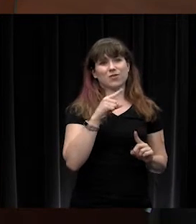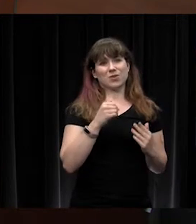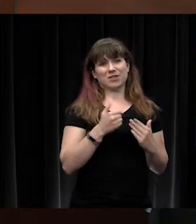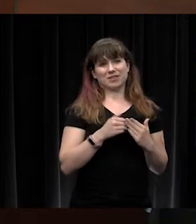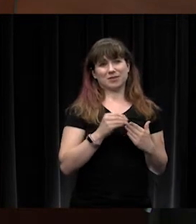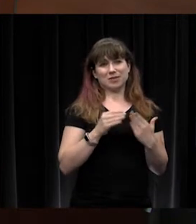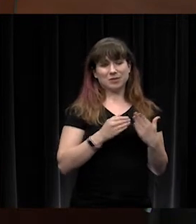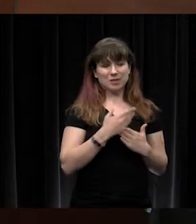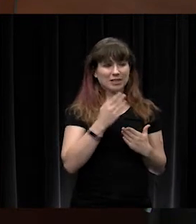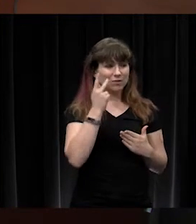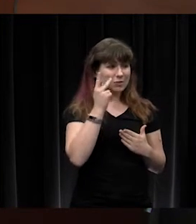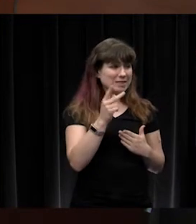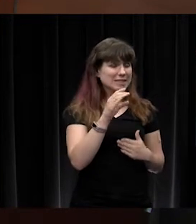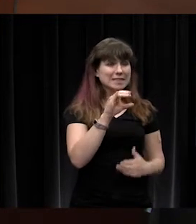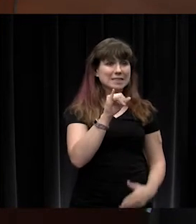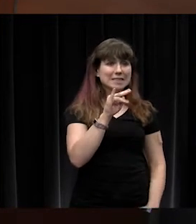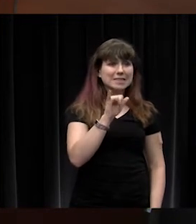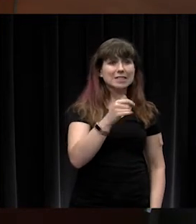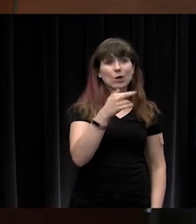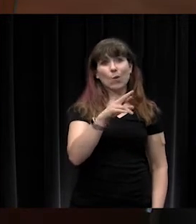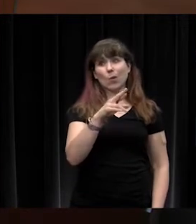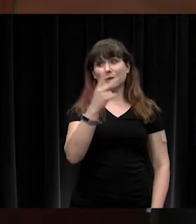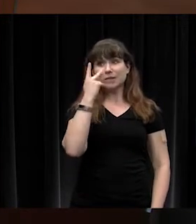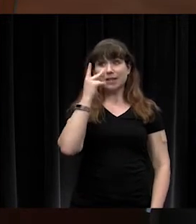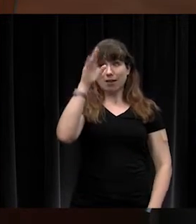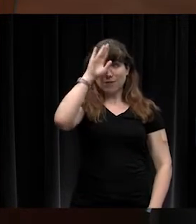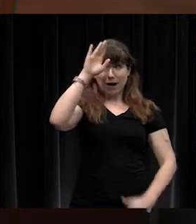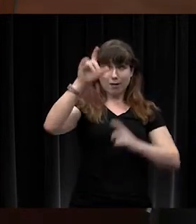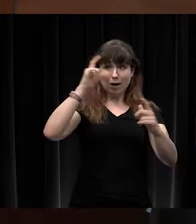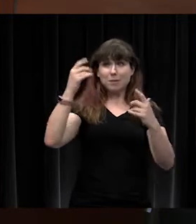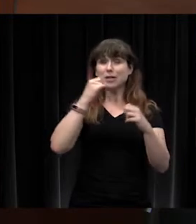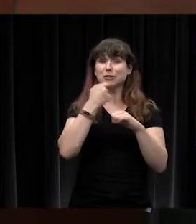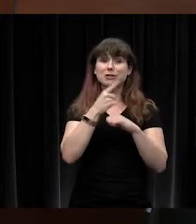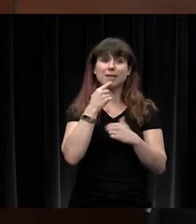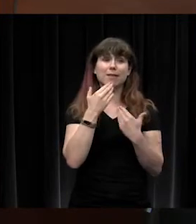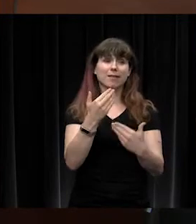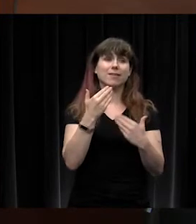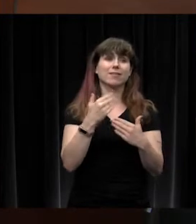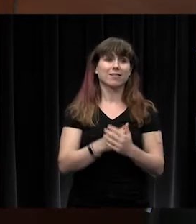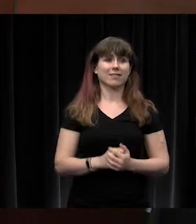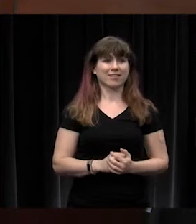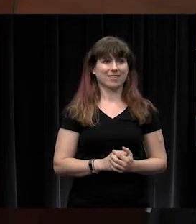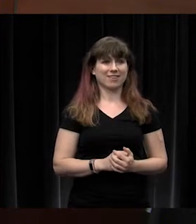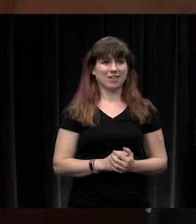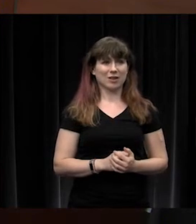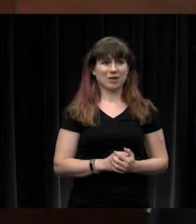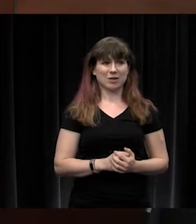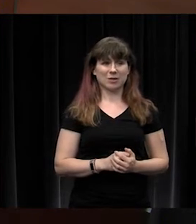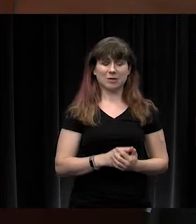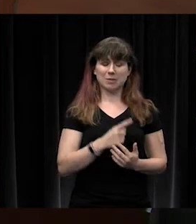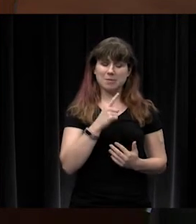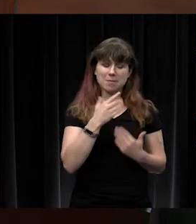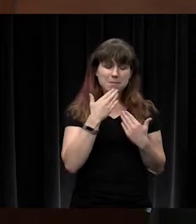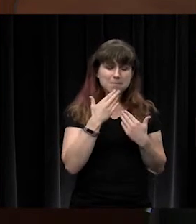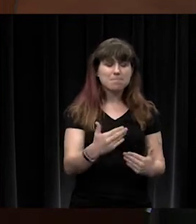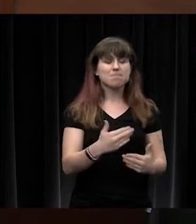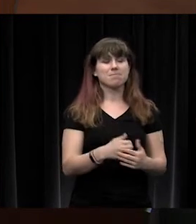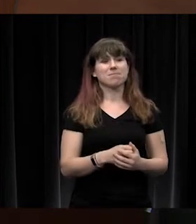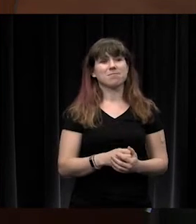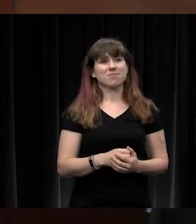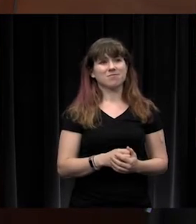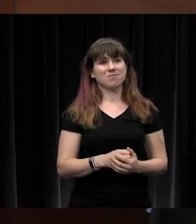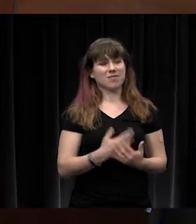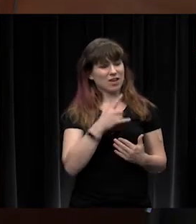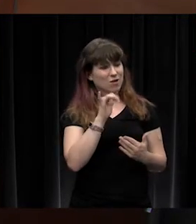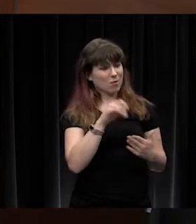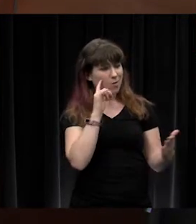or Cindy, or are the big firefighters, make sure you thank them, please, okay? So we're so grateful. Very good. Thank you for that